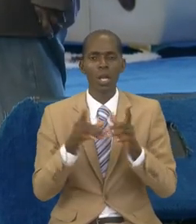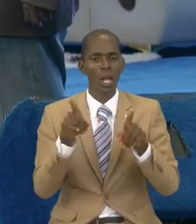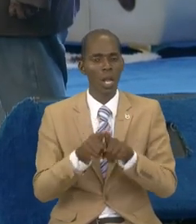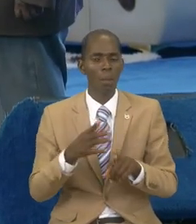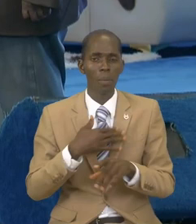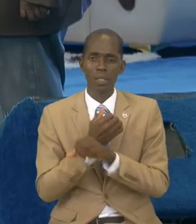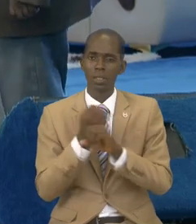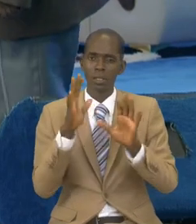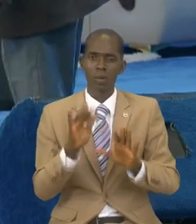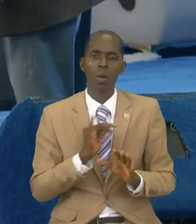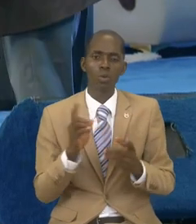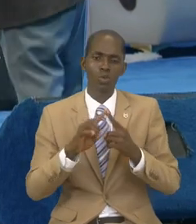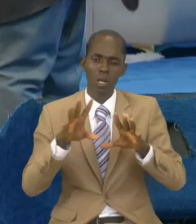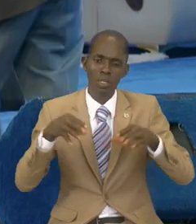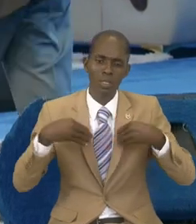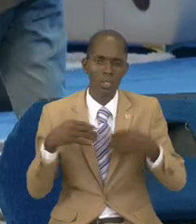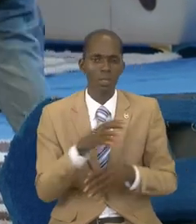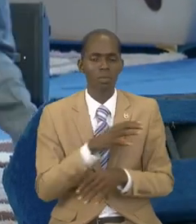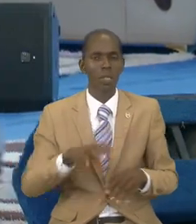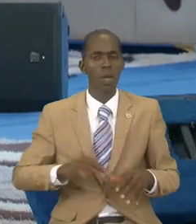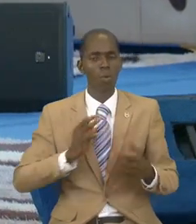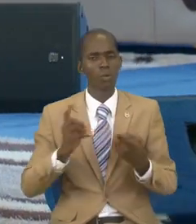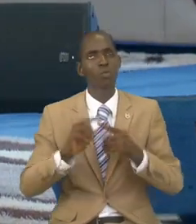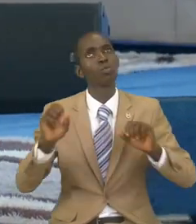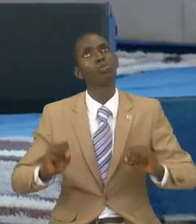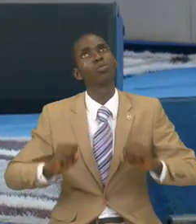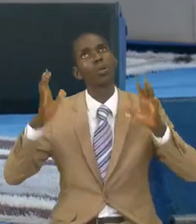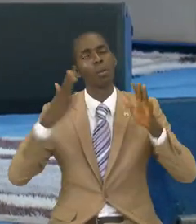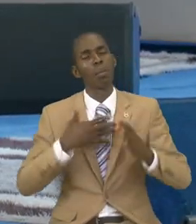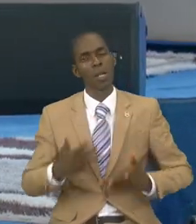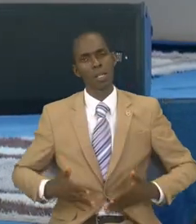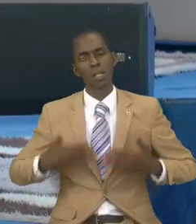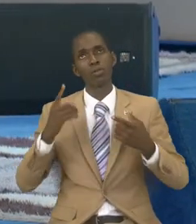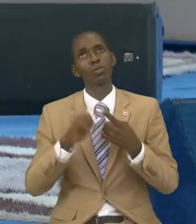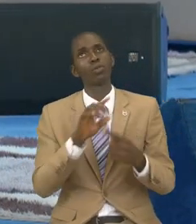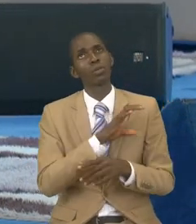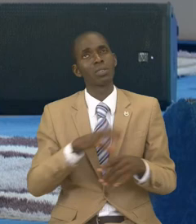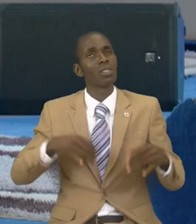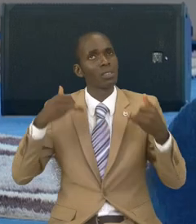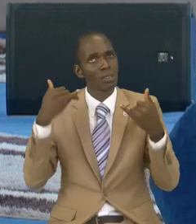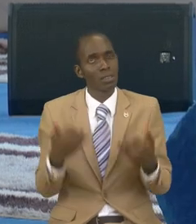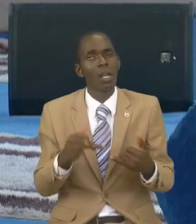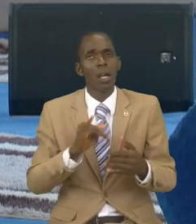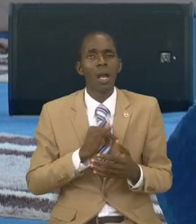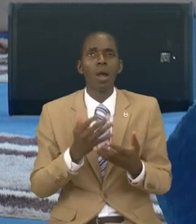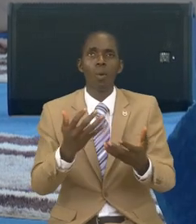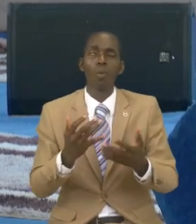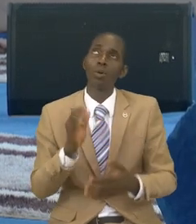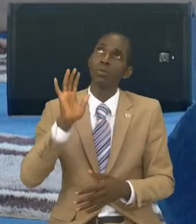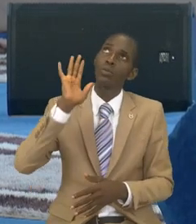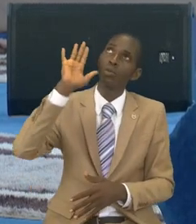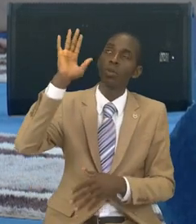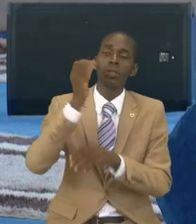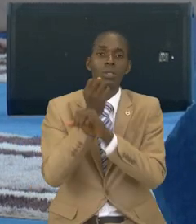are you? Wherever you are, don't waste time. Raise up your hand there and say, I want the salvation. Remember, you